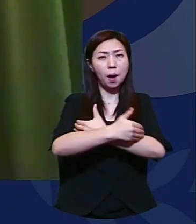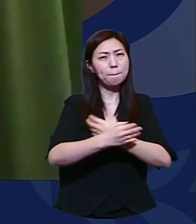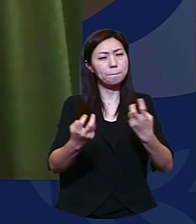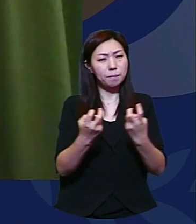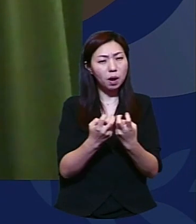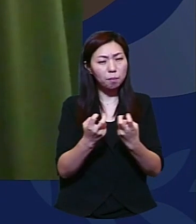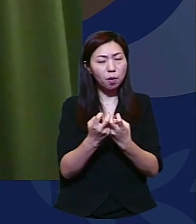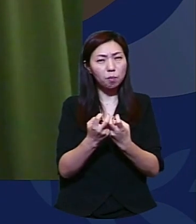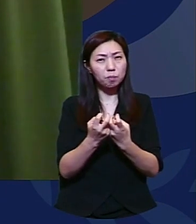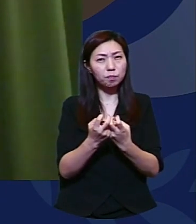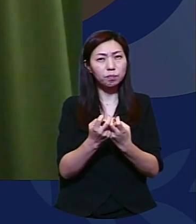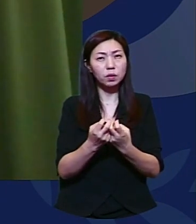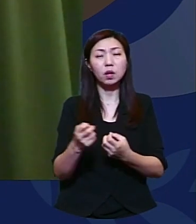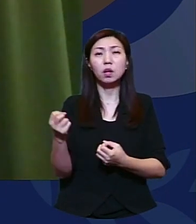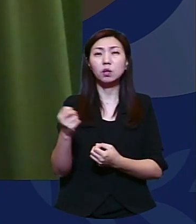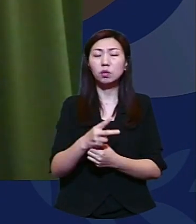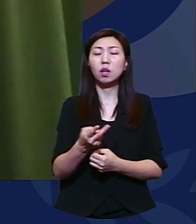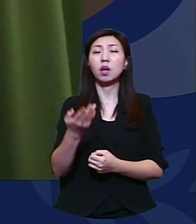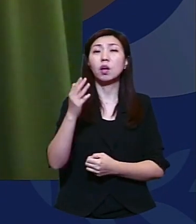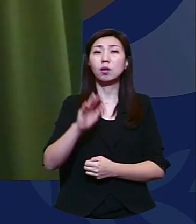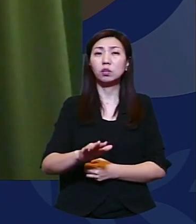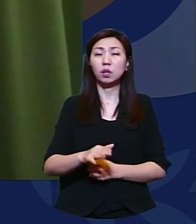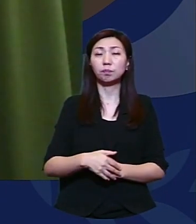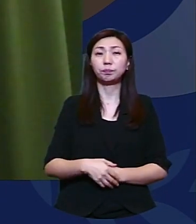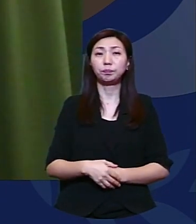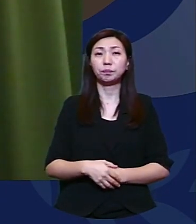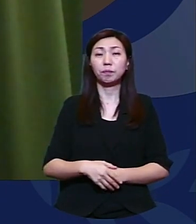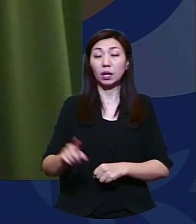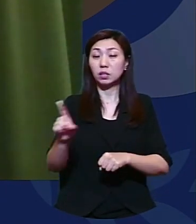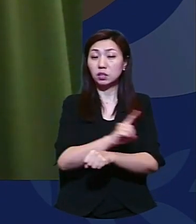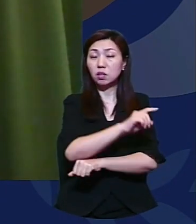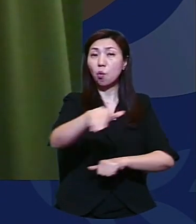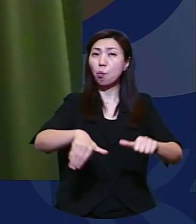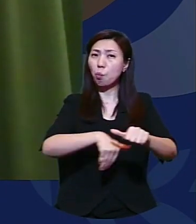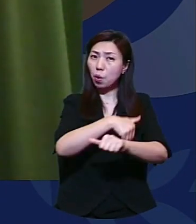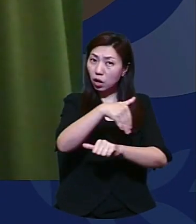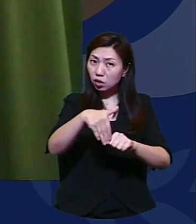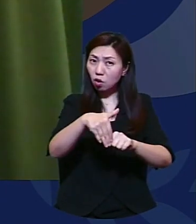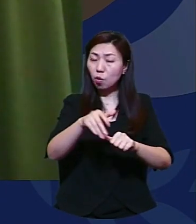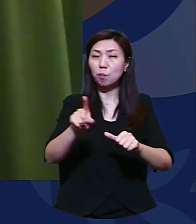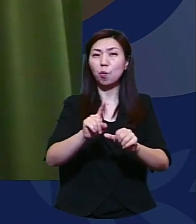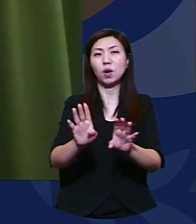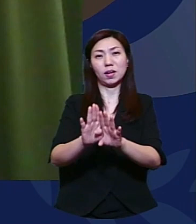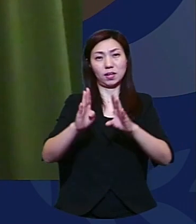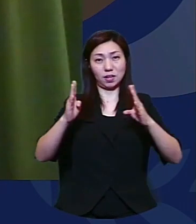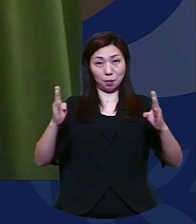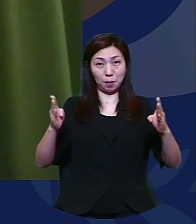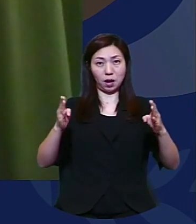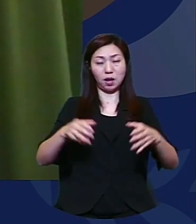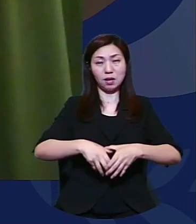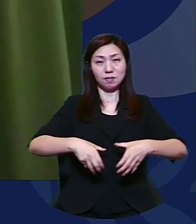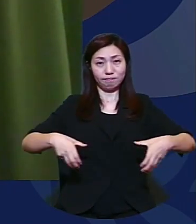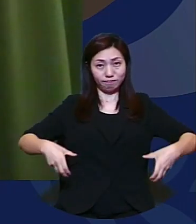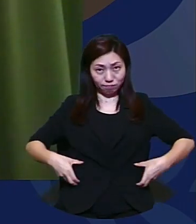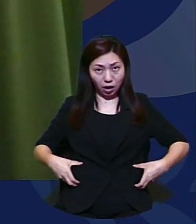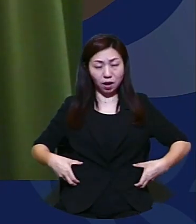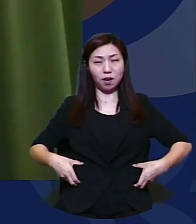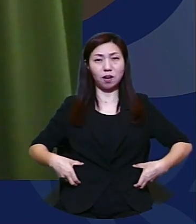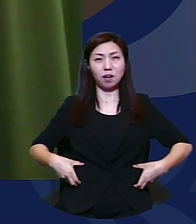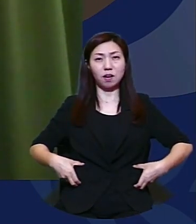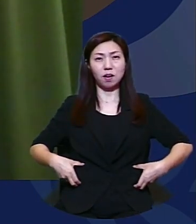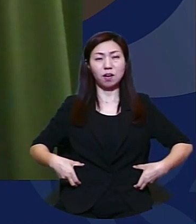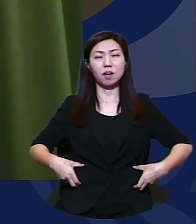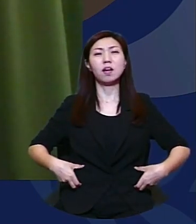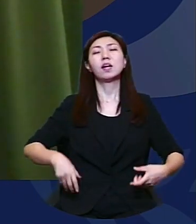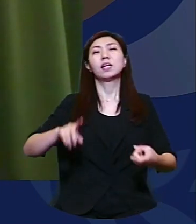by a digital ecosystem, particularly one that is open, inclusive, and secure, as we are focused on in our digital strategy? We